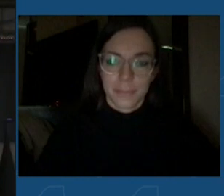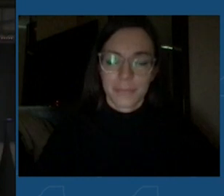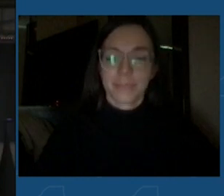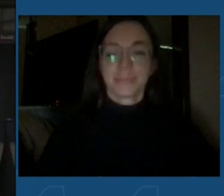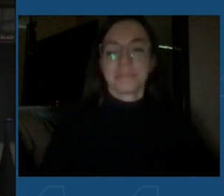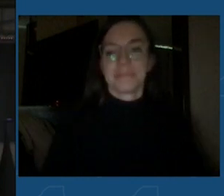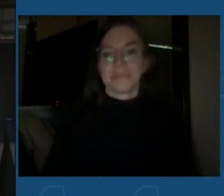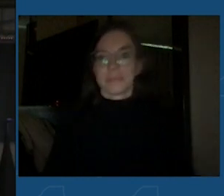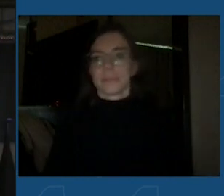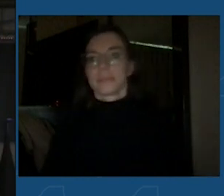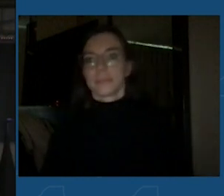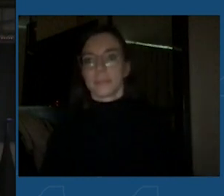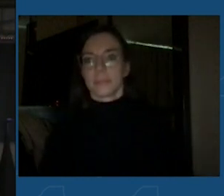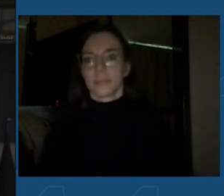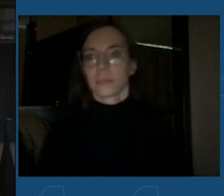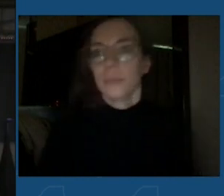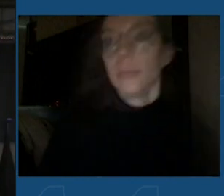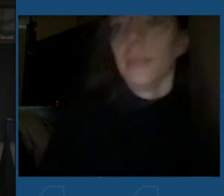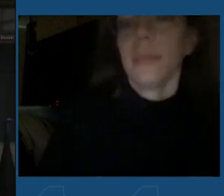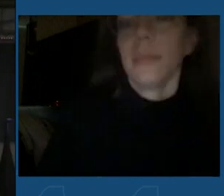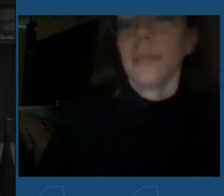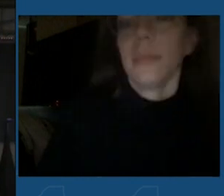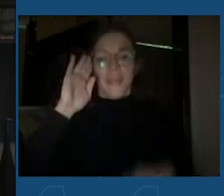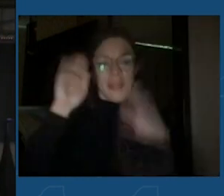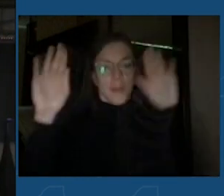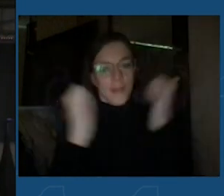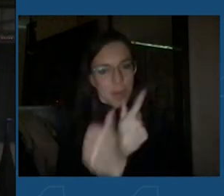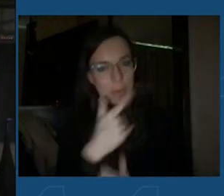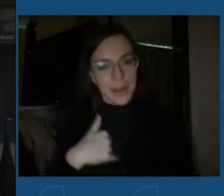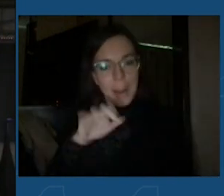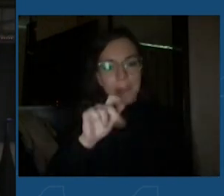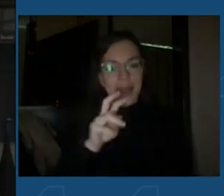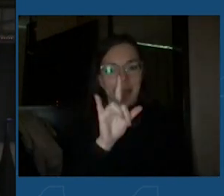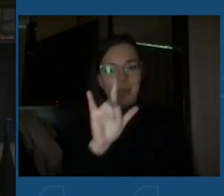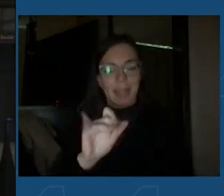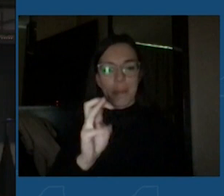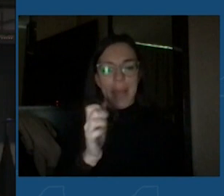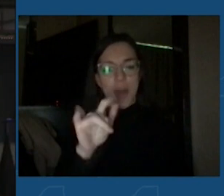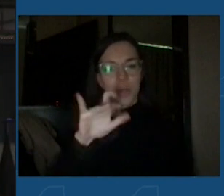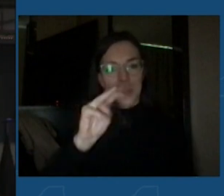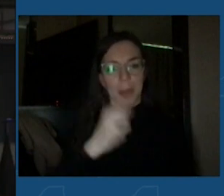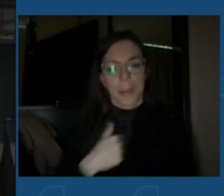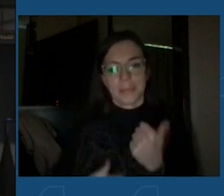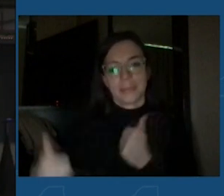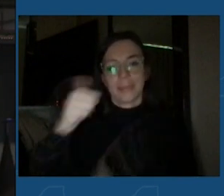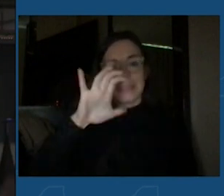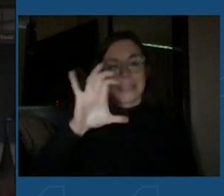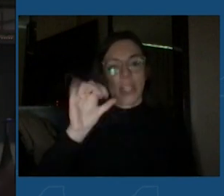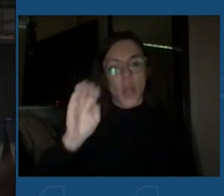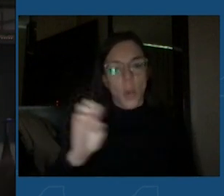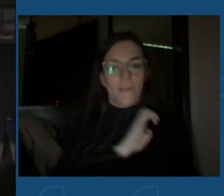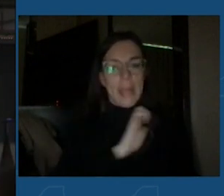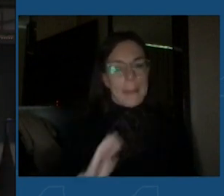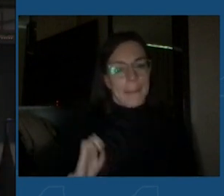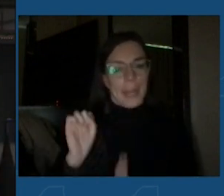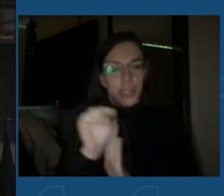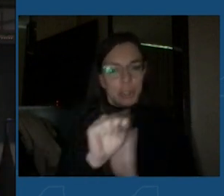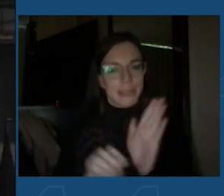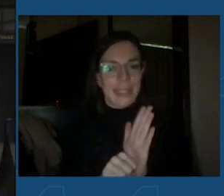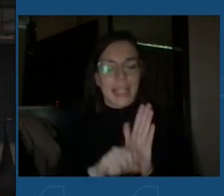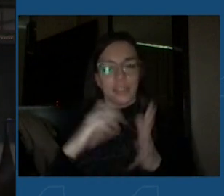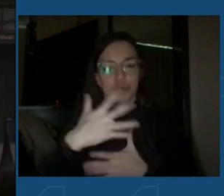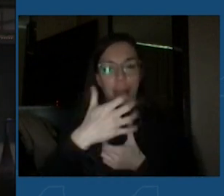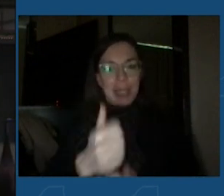Hi, folks. I'm Anthony Malkin, Chairman, President, CEO of Empire State Realty Trust. Welcome to the world's most famous